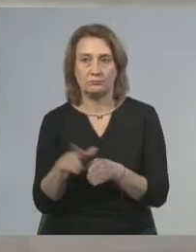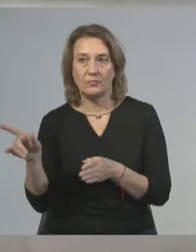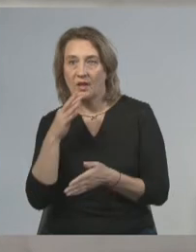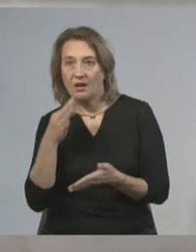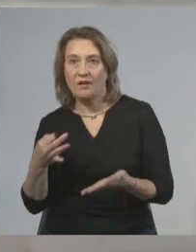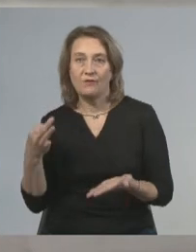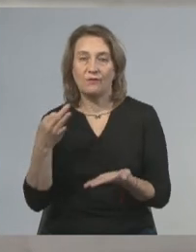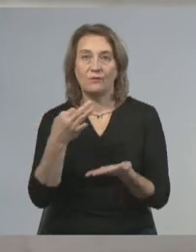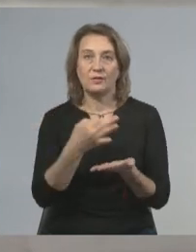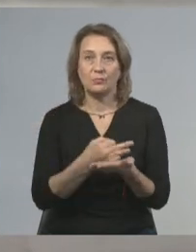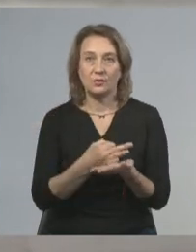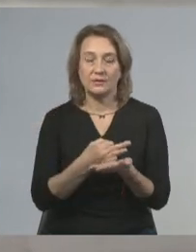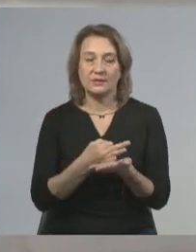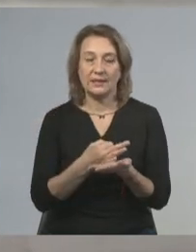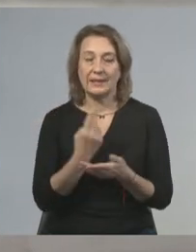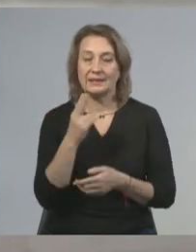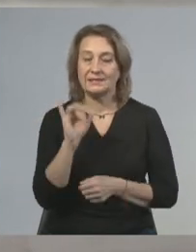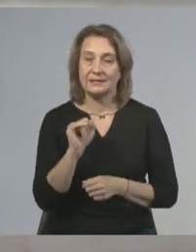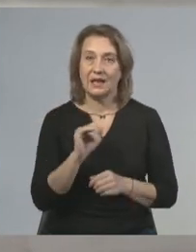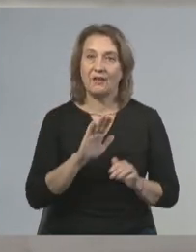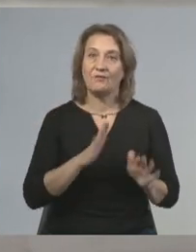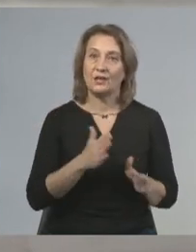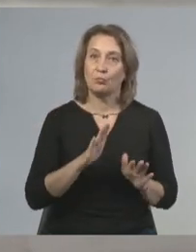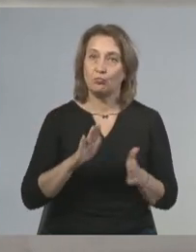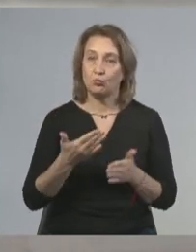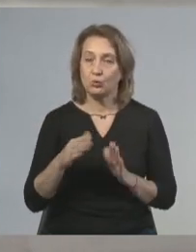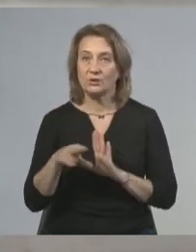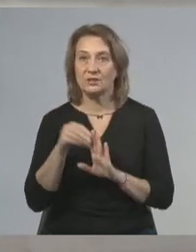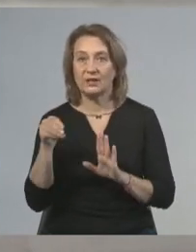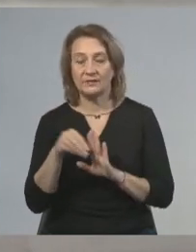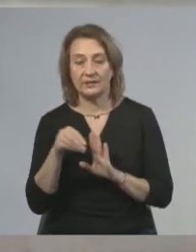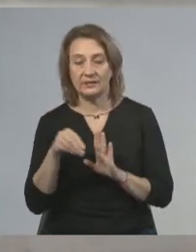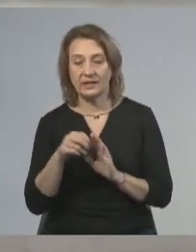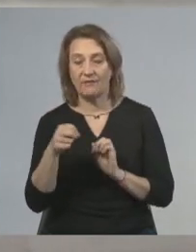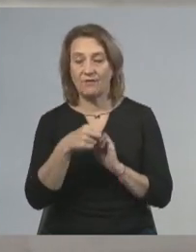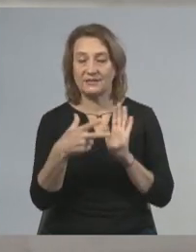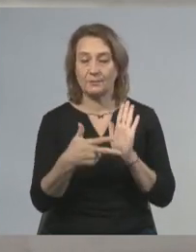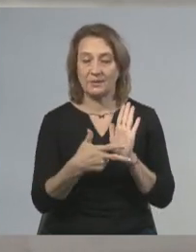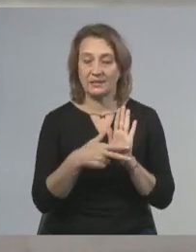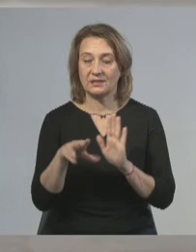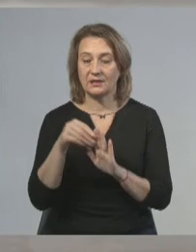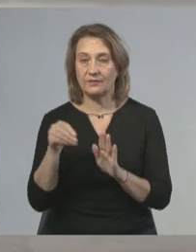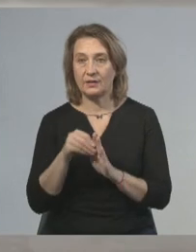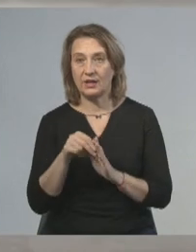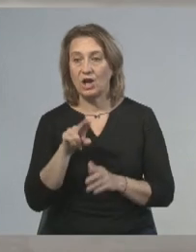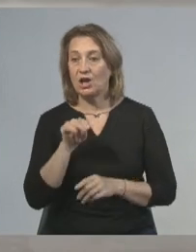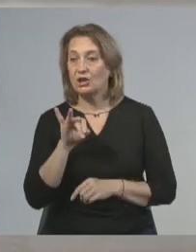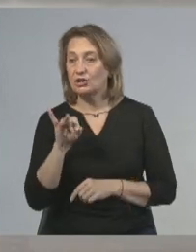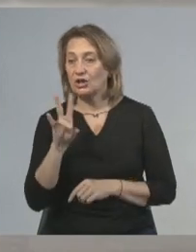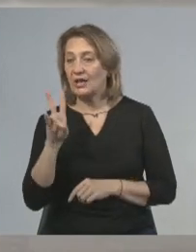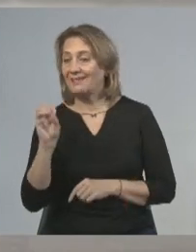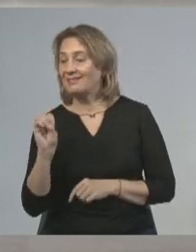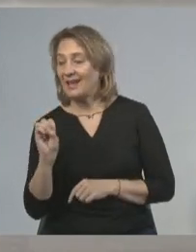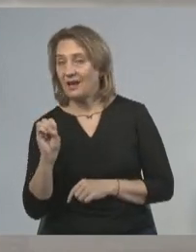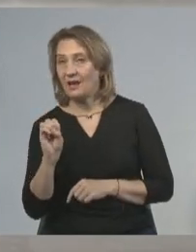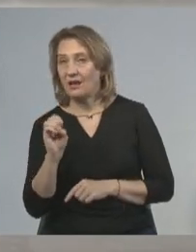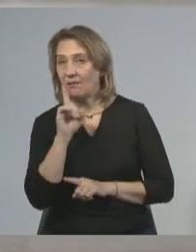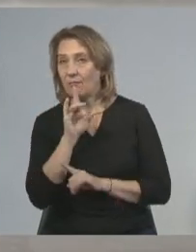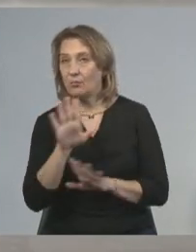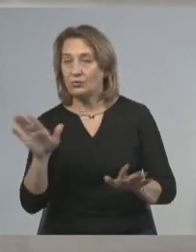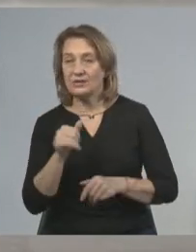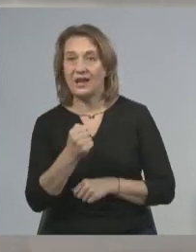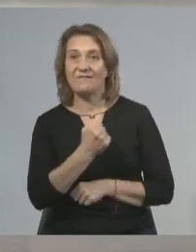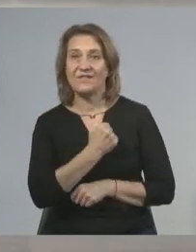put responsibility for whether or not the elections will take place in these 18 amalgamated